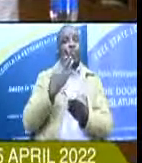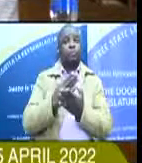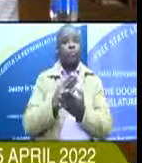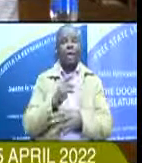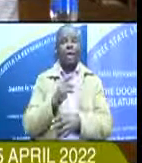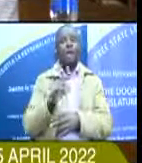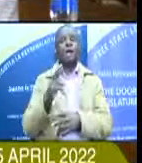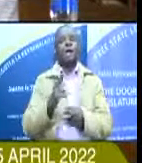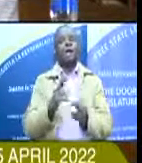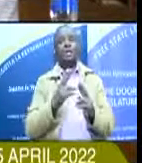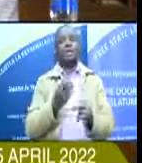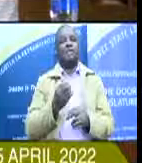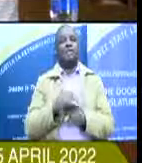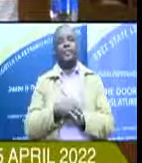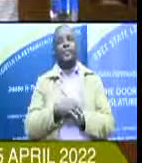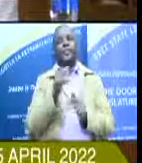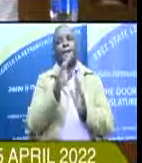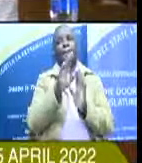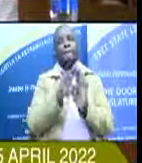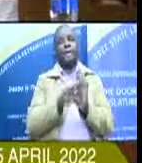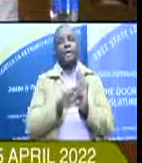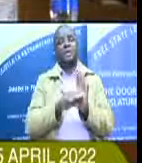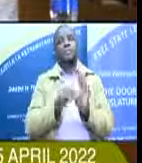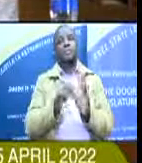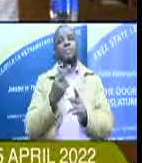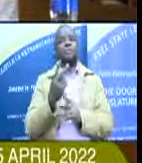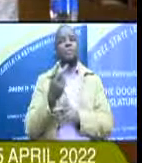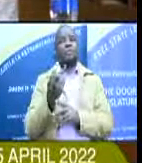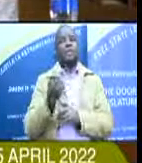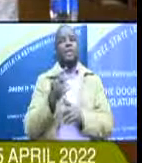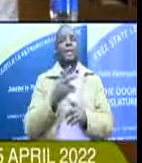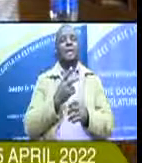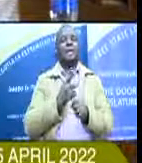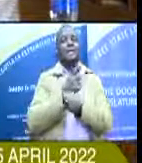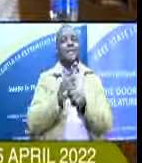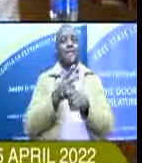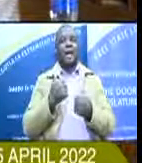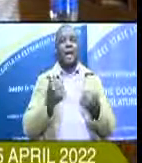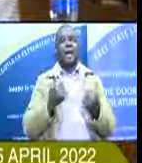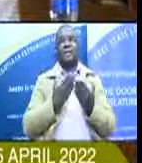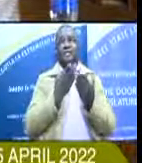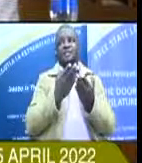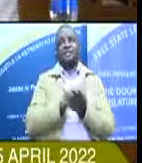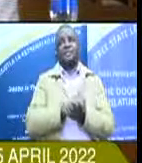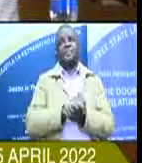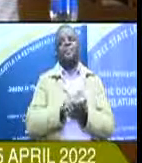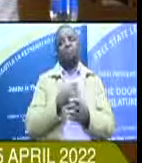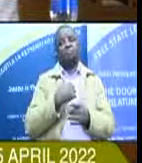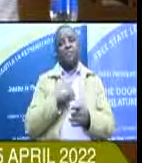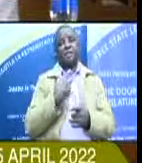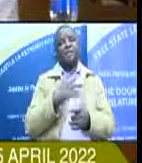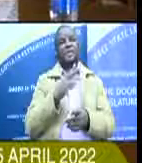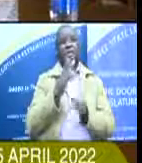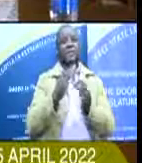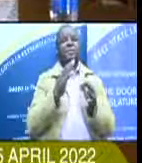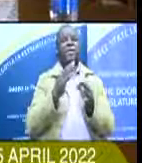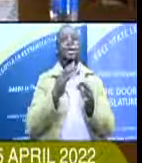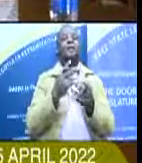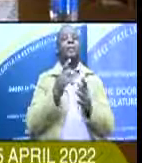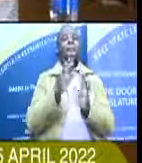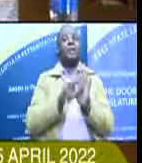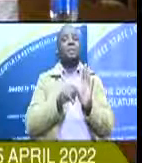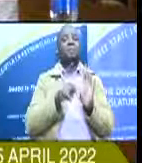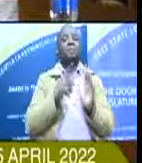ready. Program 2 is district health services. Speaker, I have already outlined the performance of this program